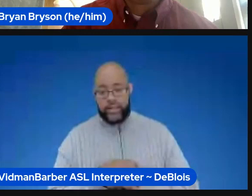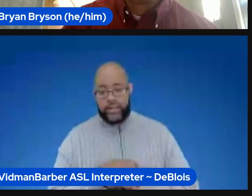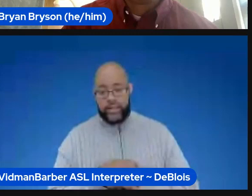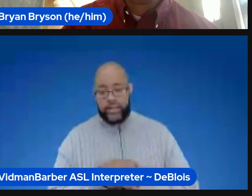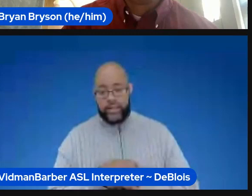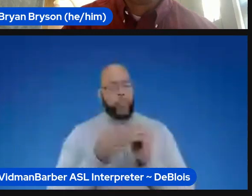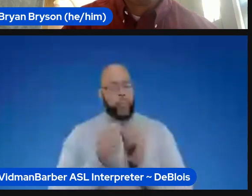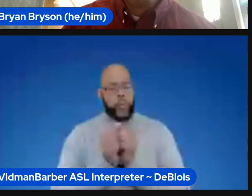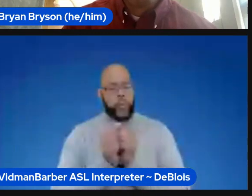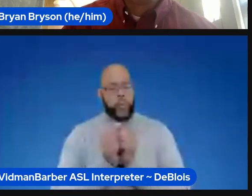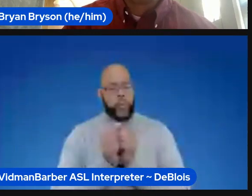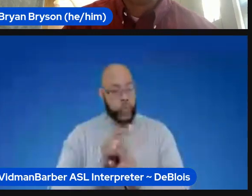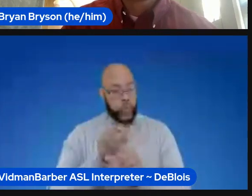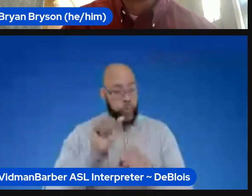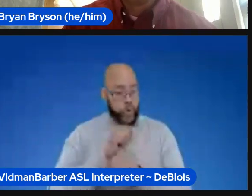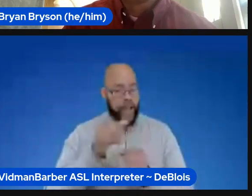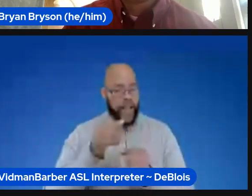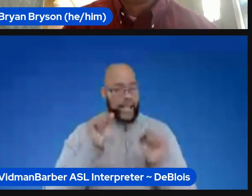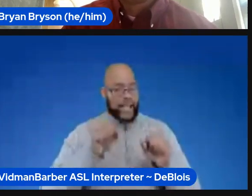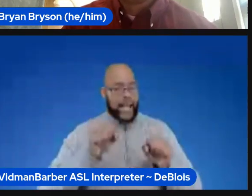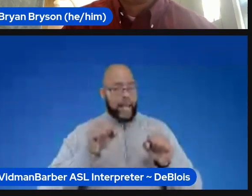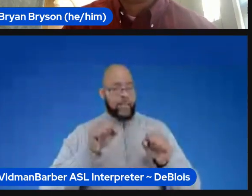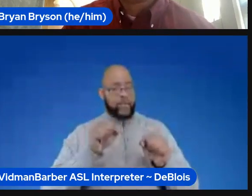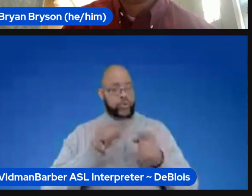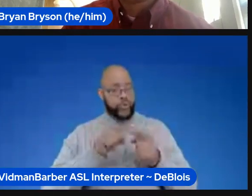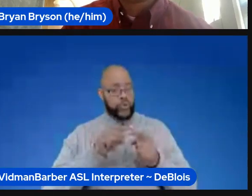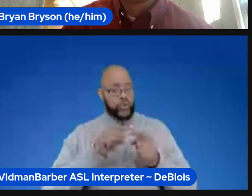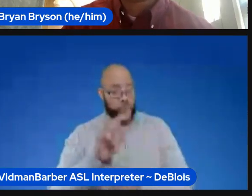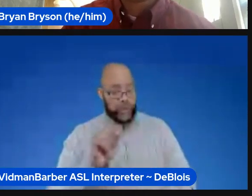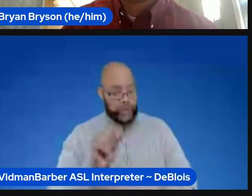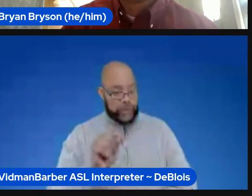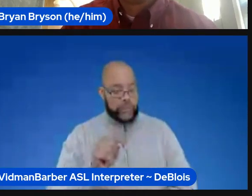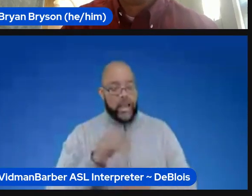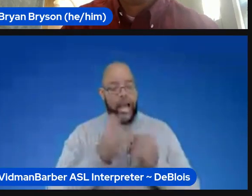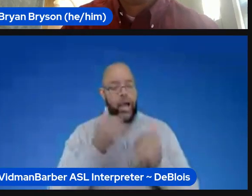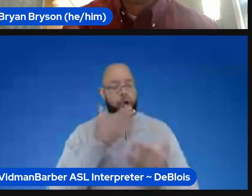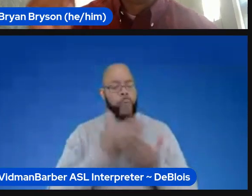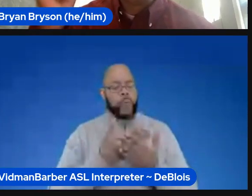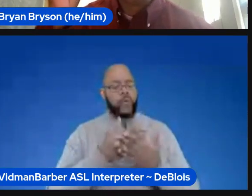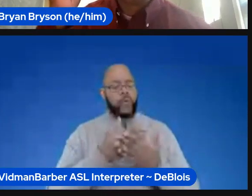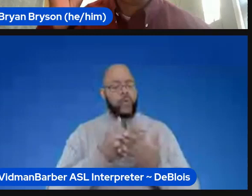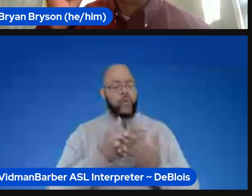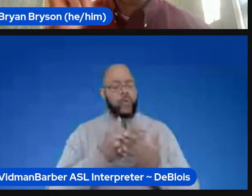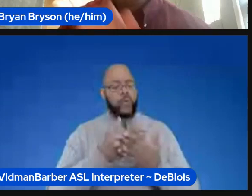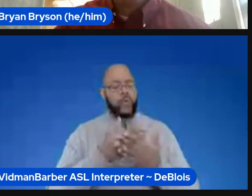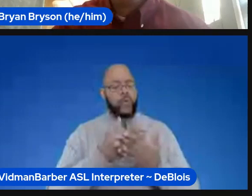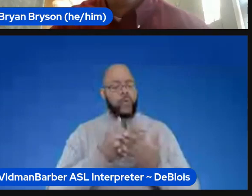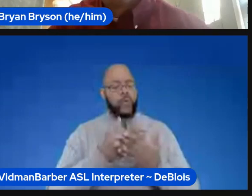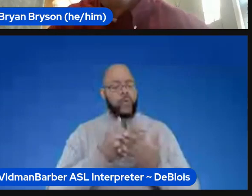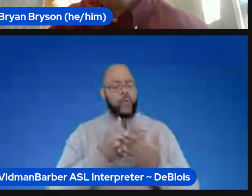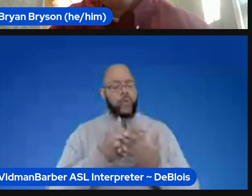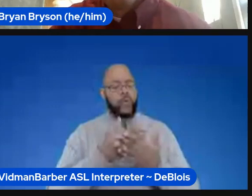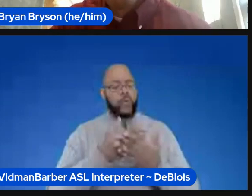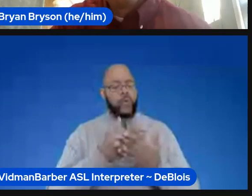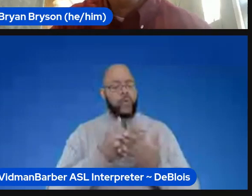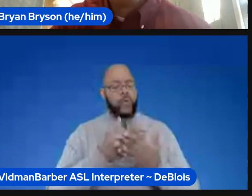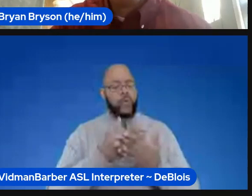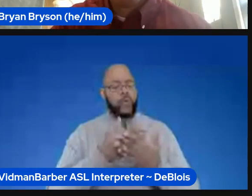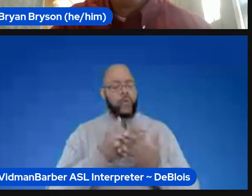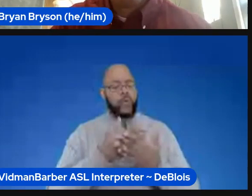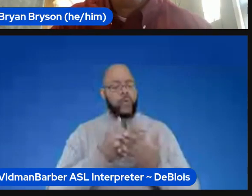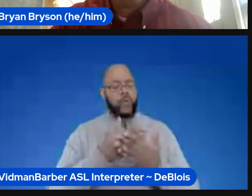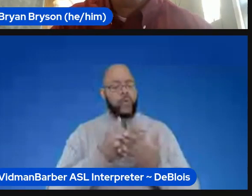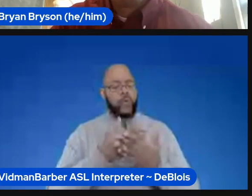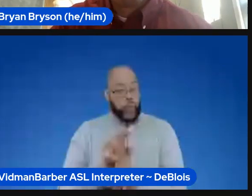and usability as well, and around how to build good products so that people can use